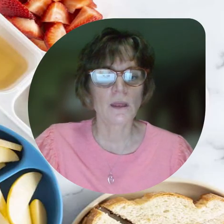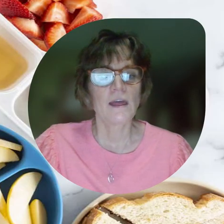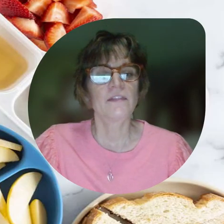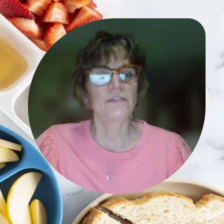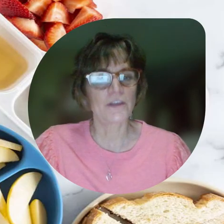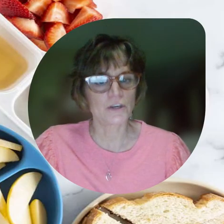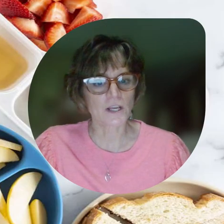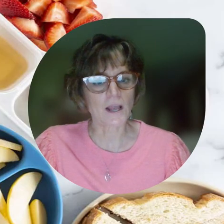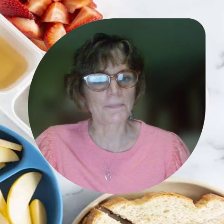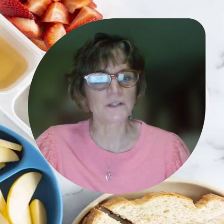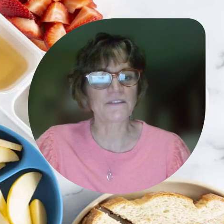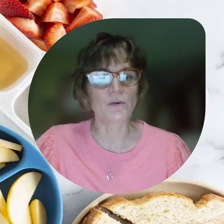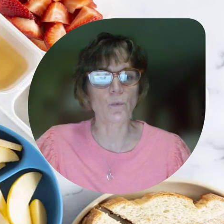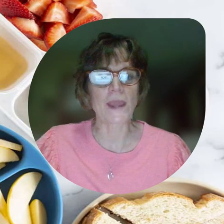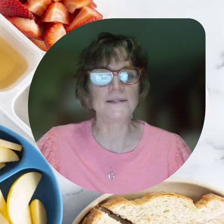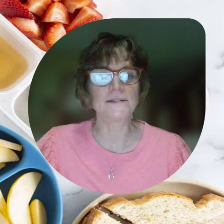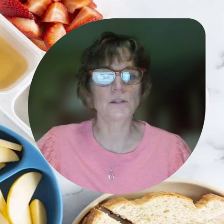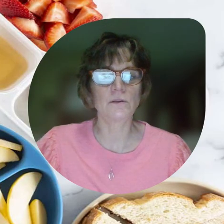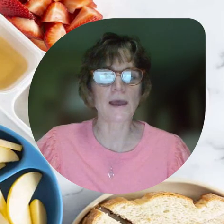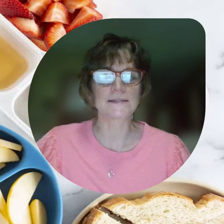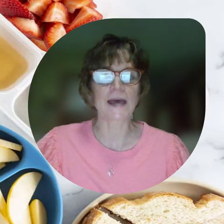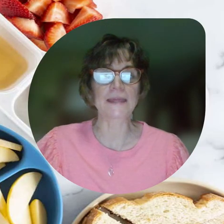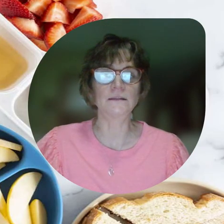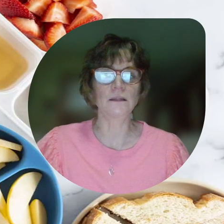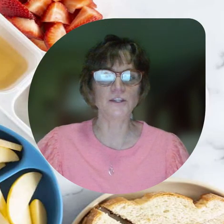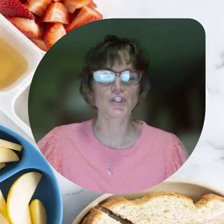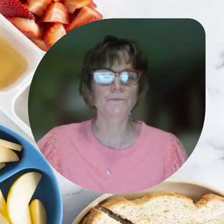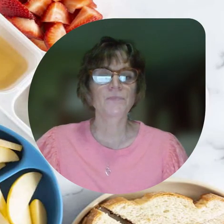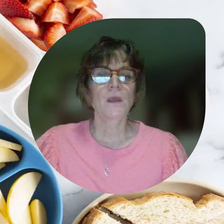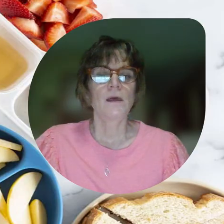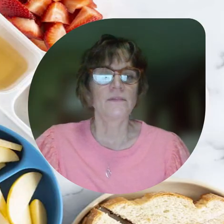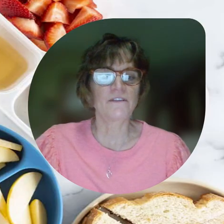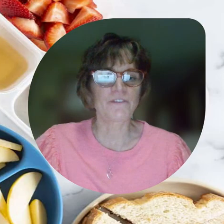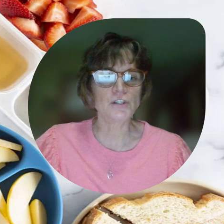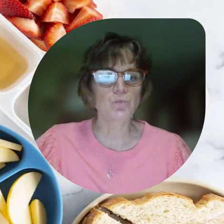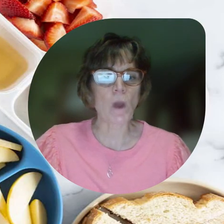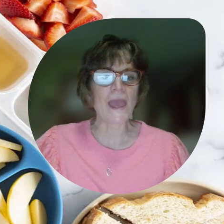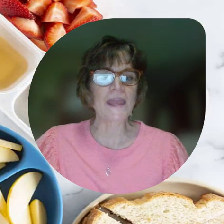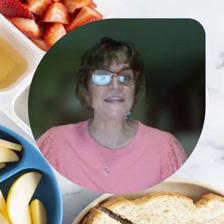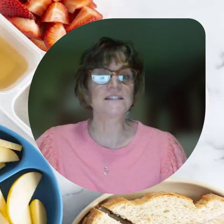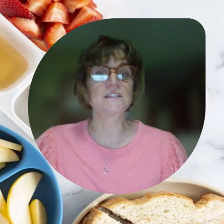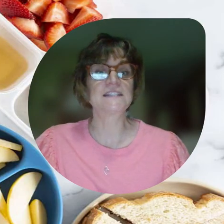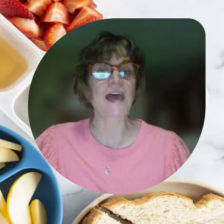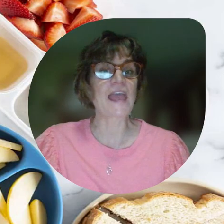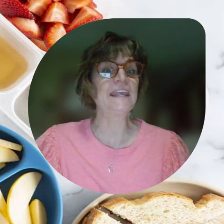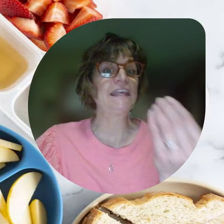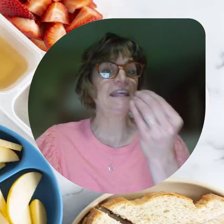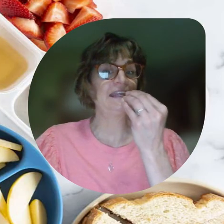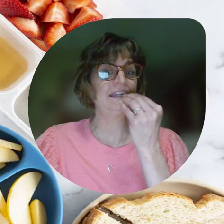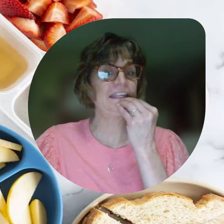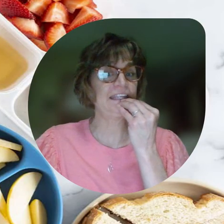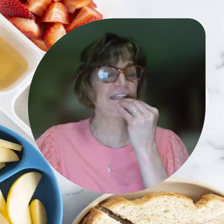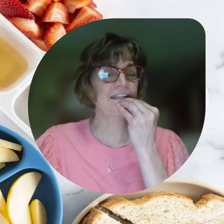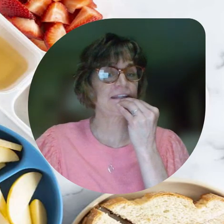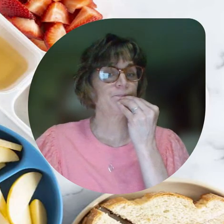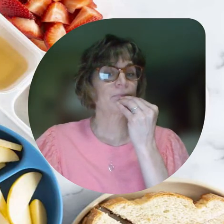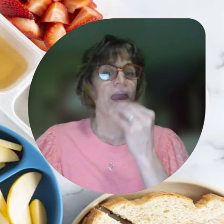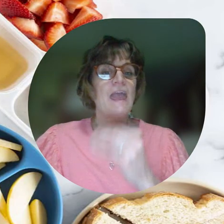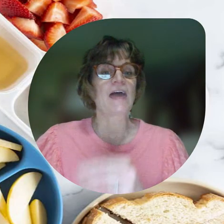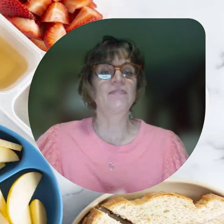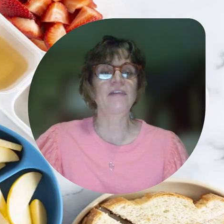Lunch. There's a couple of different ways to sign lunch. The first way is to say